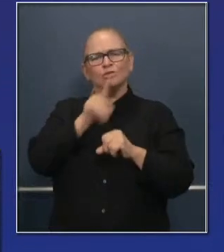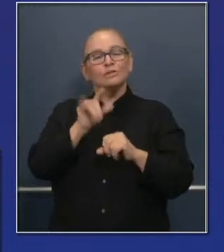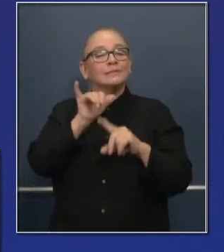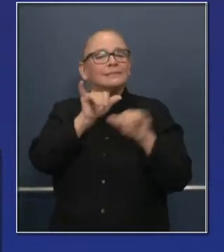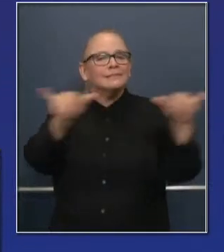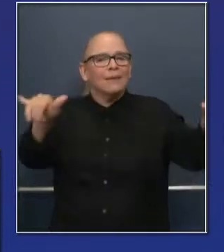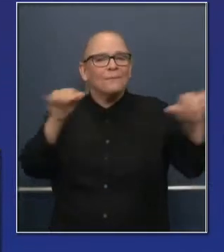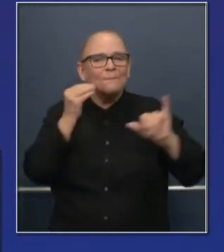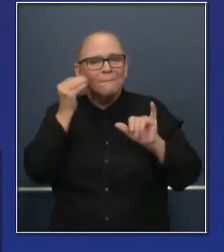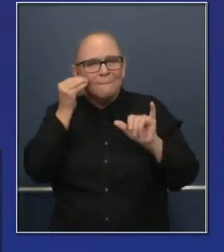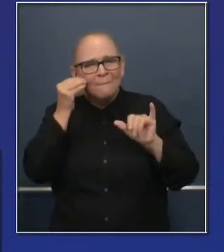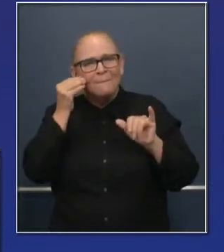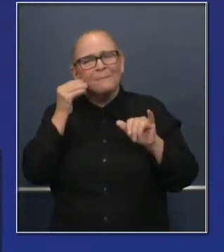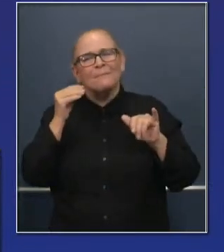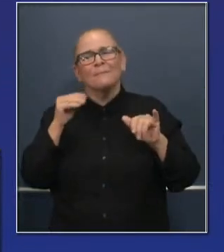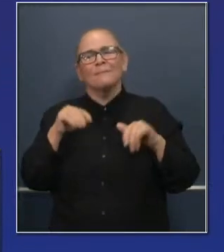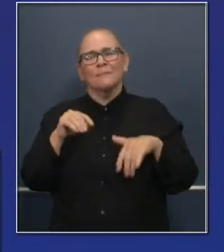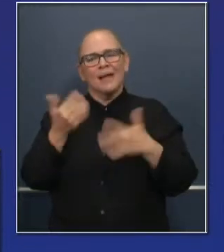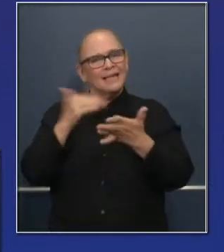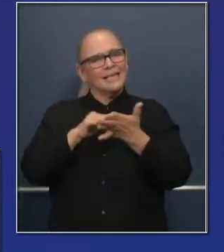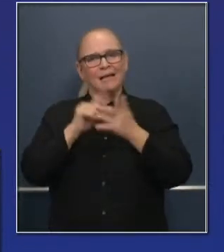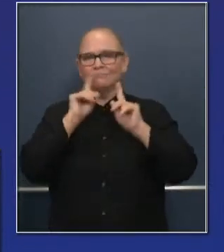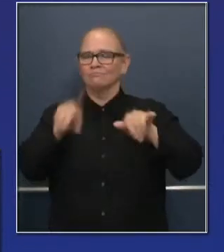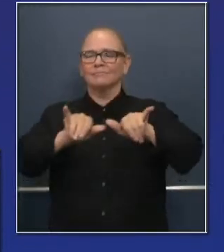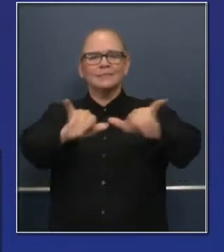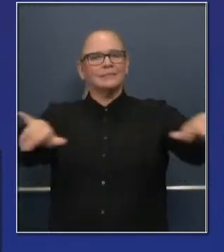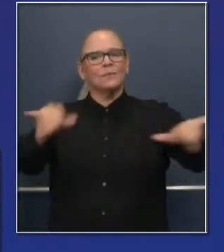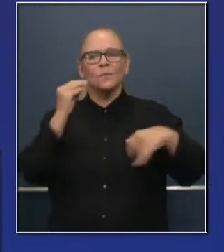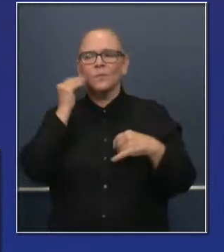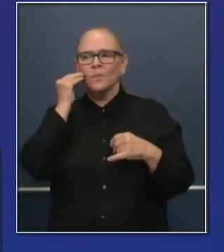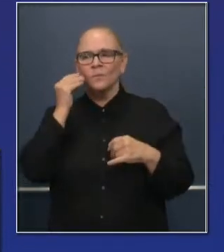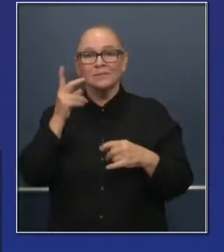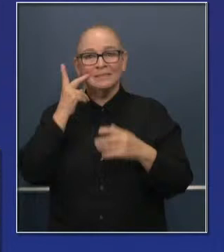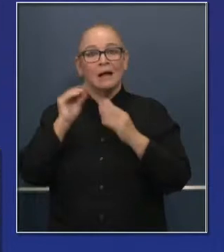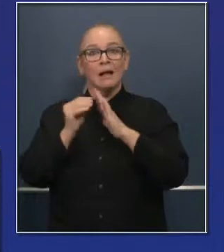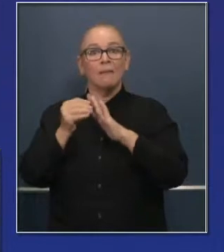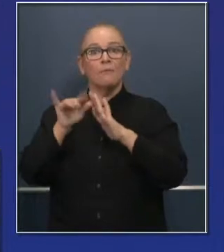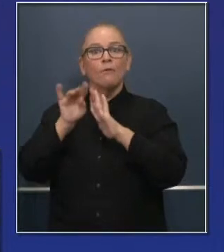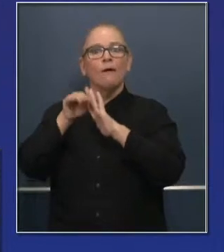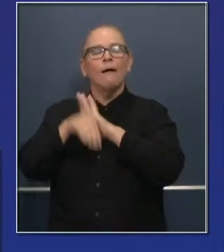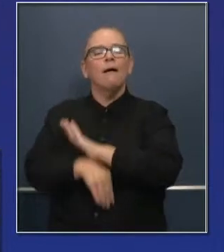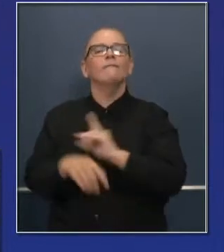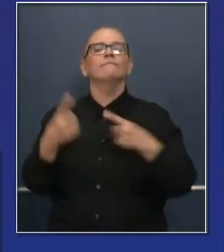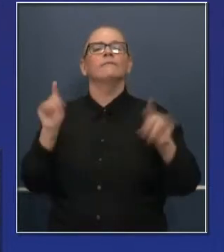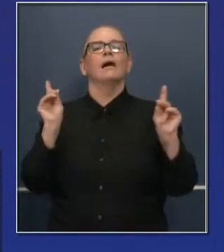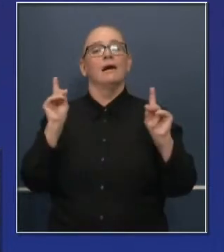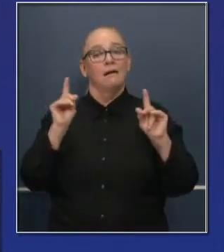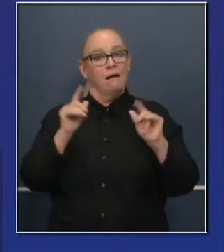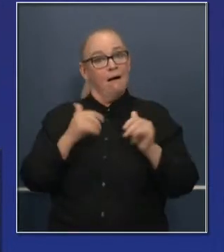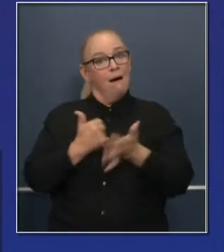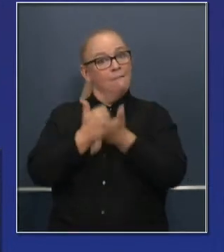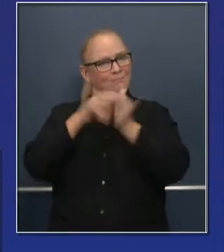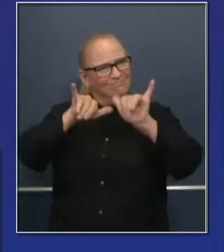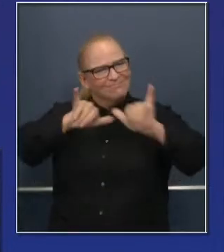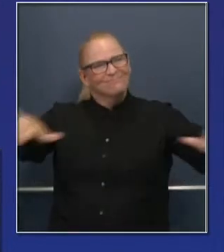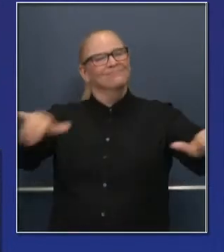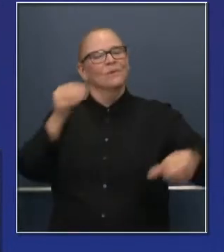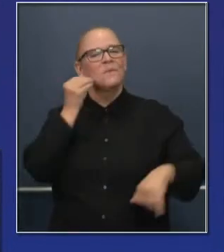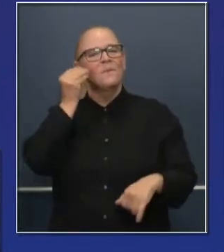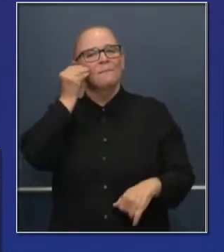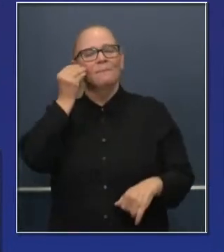to a stay-at-home order. You can see that line spiked and substantially began its decline.